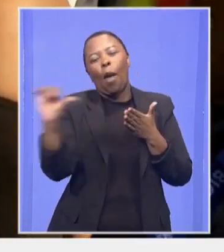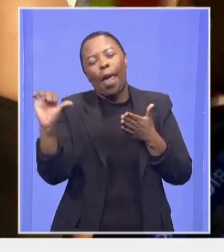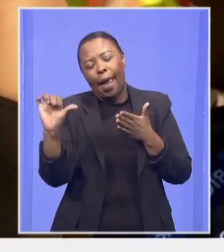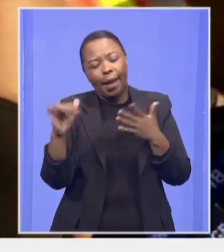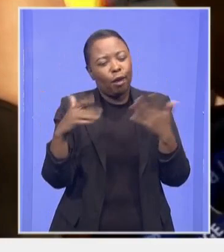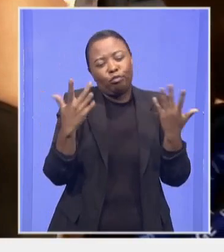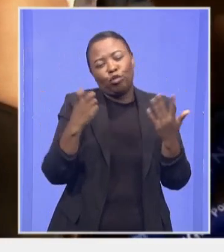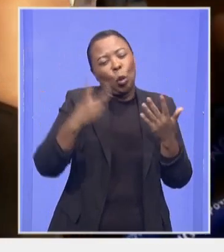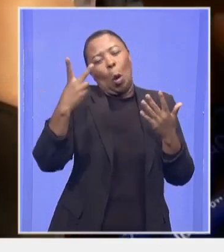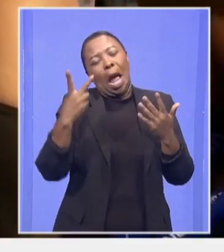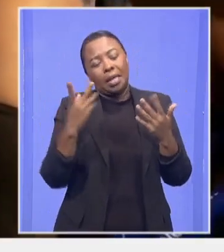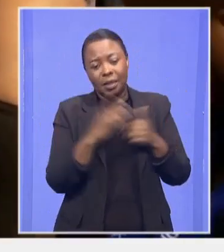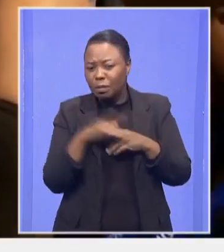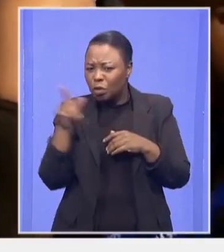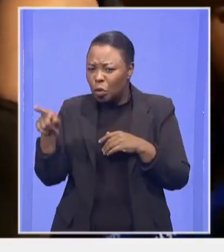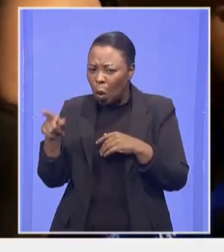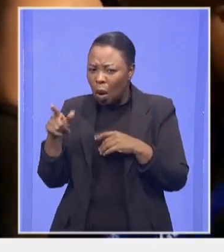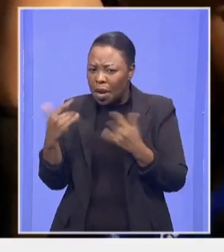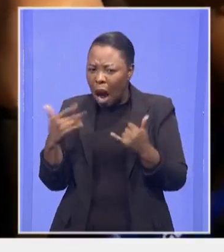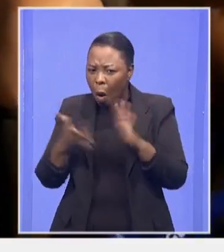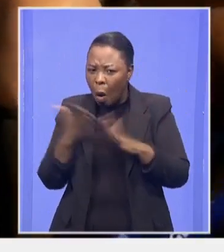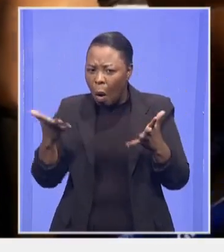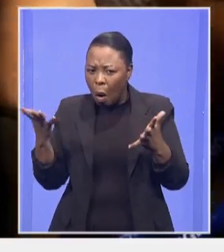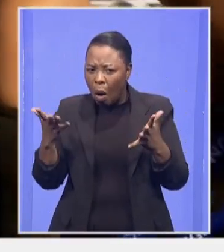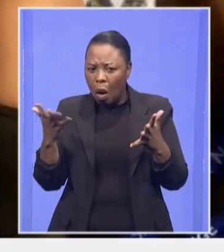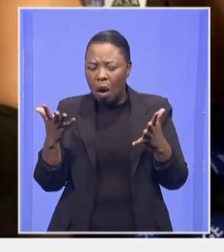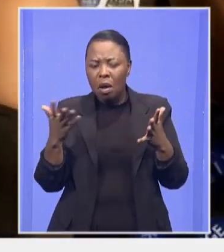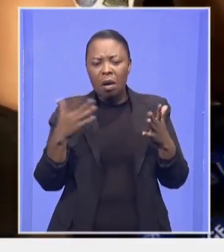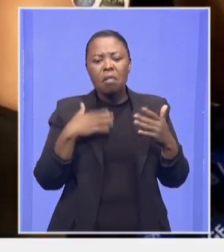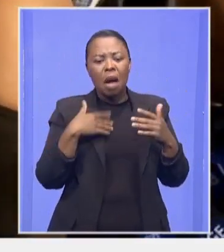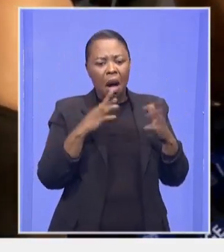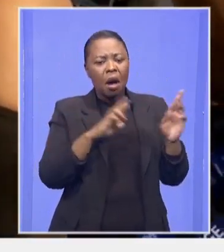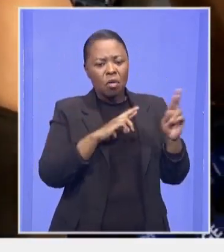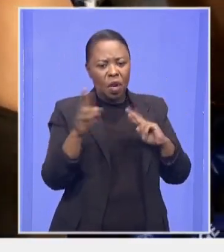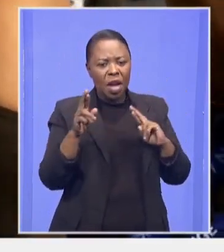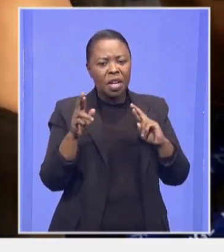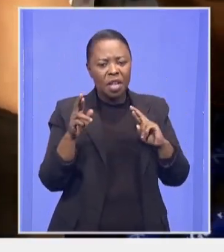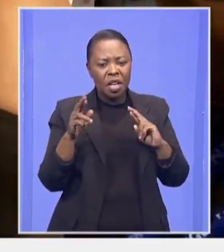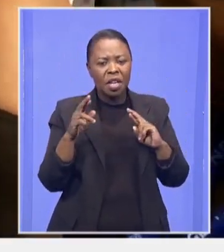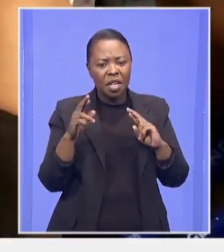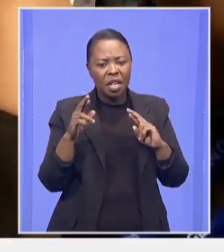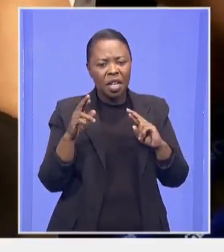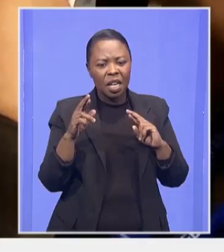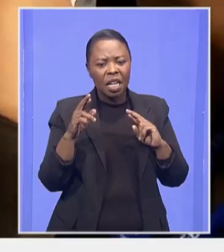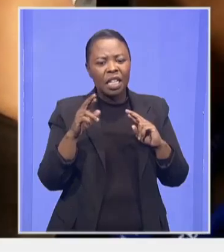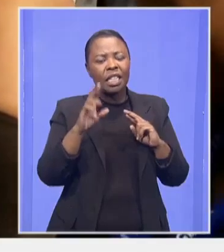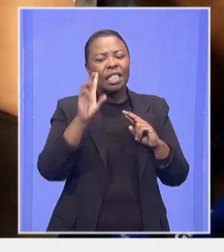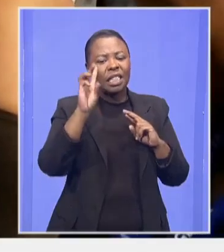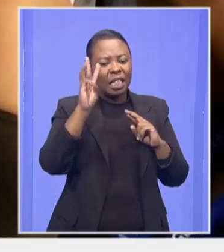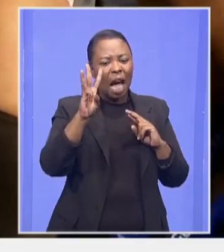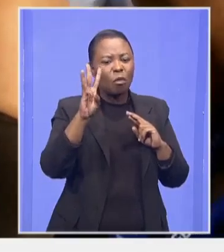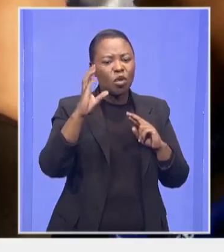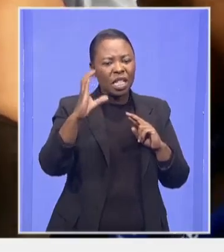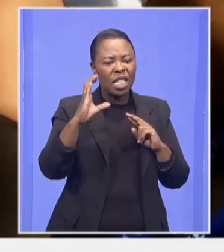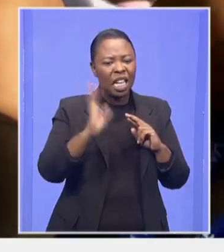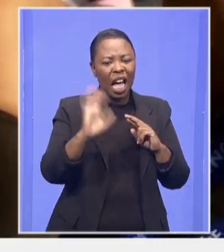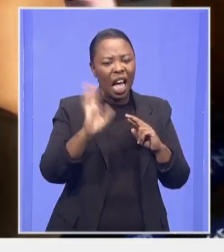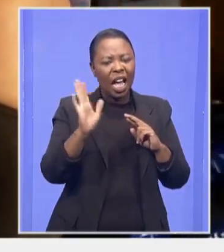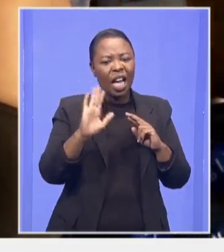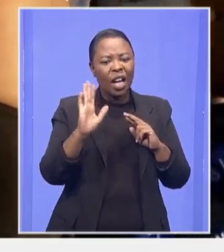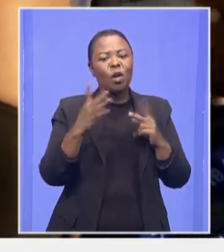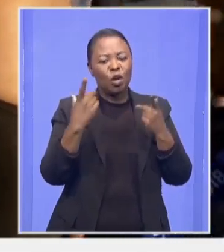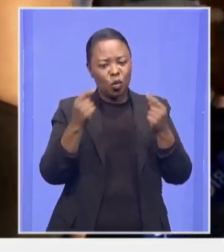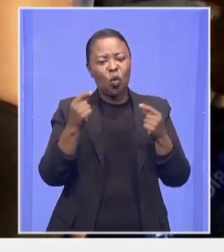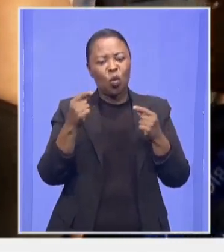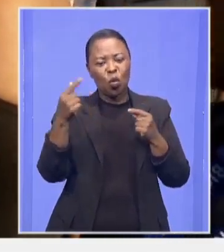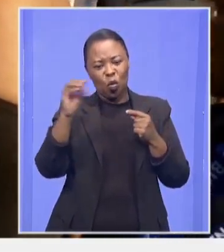here, where to from now? I'm ready for books. I don't think I'll do UWC. I'll do books. Thank you so much for